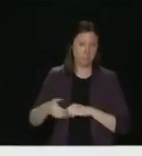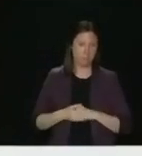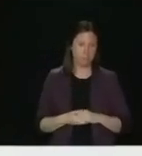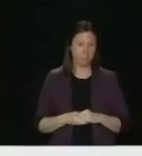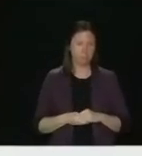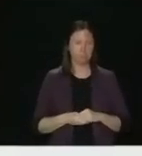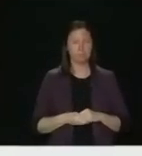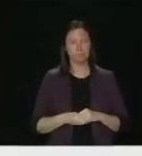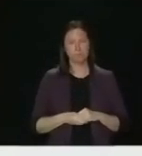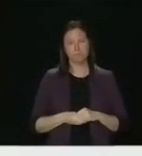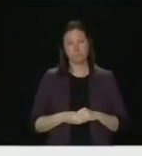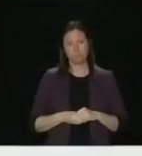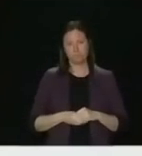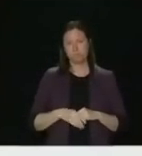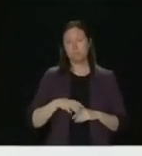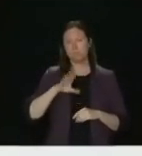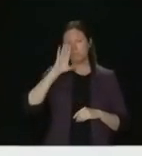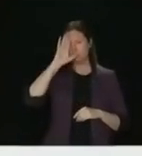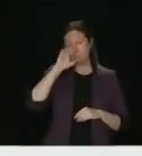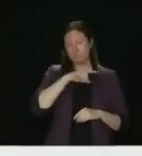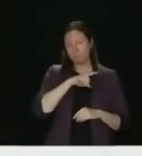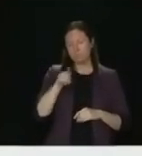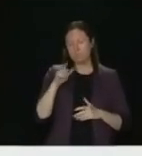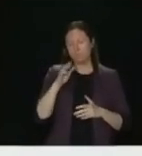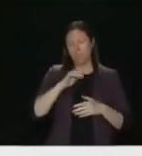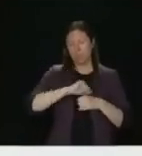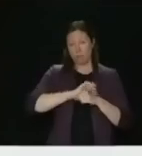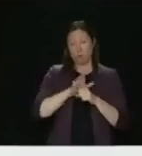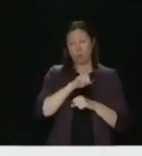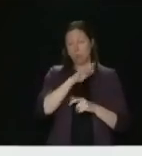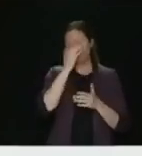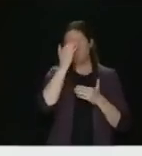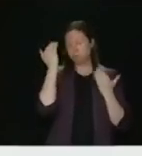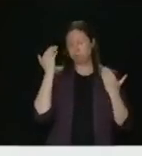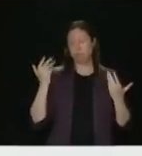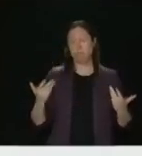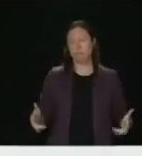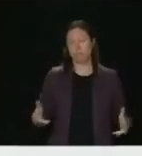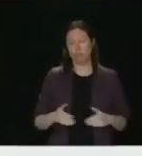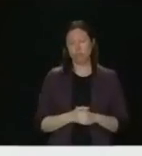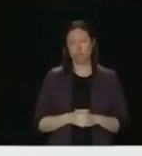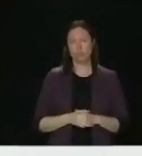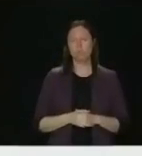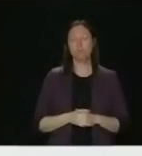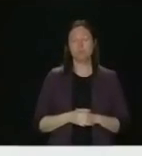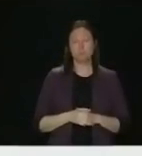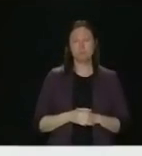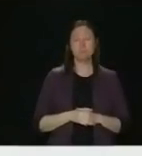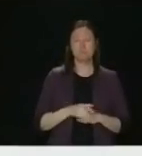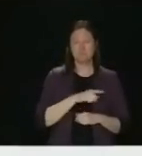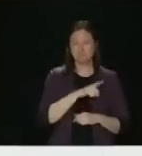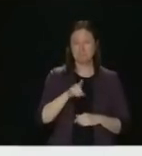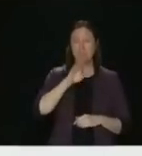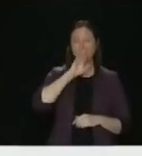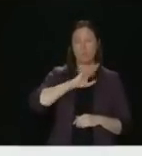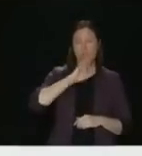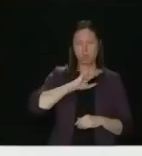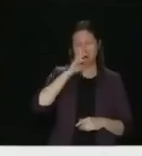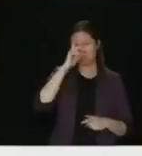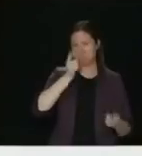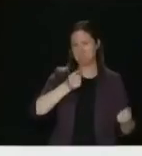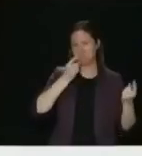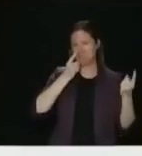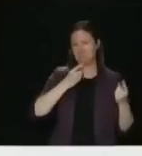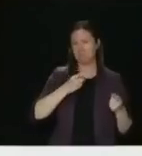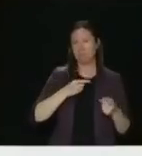I know that everyone is tired of this pandemic. We're hearing your frustration with COVID and even